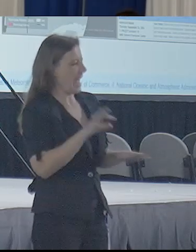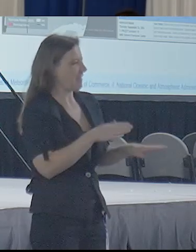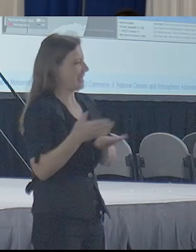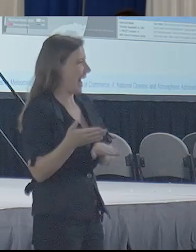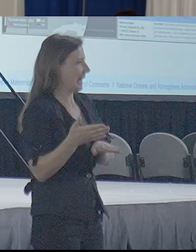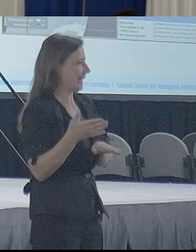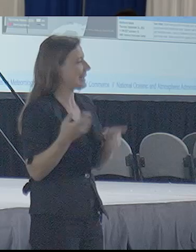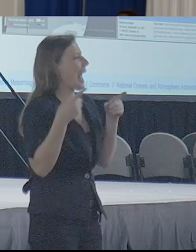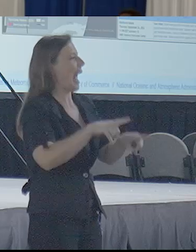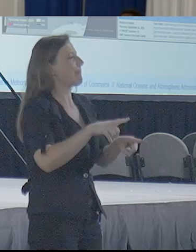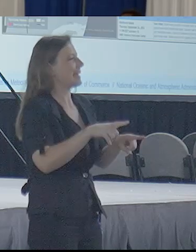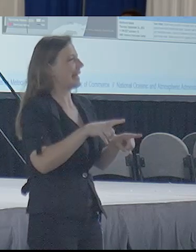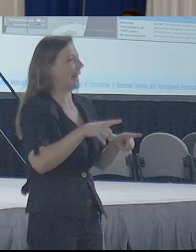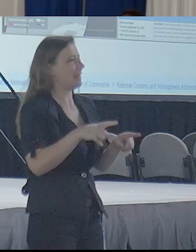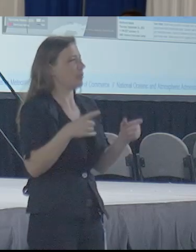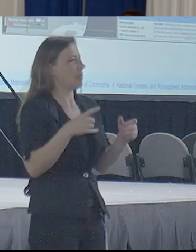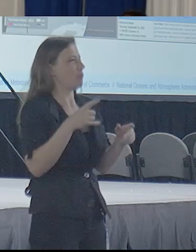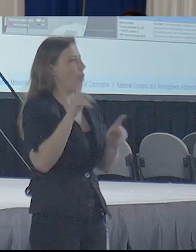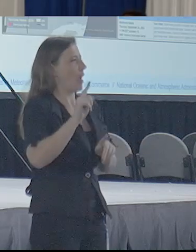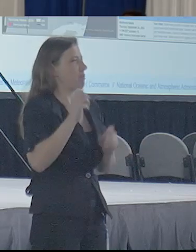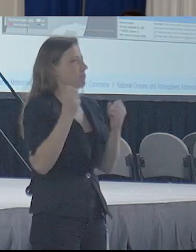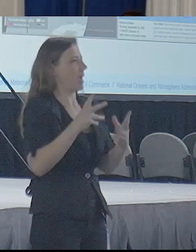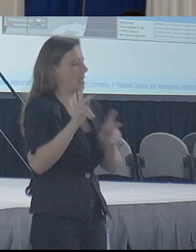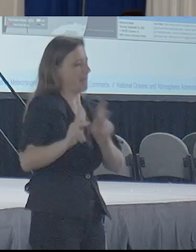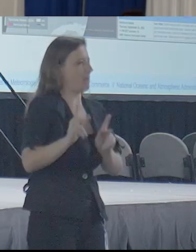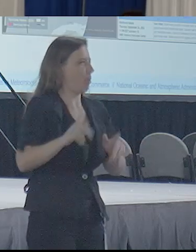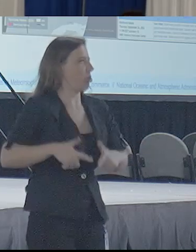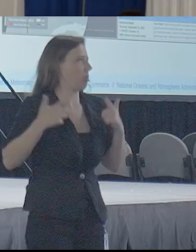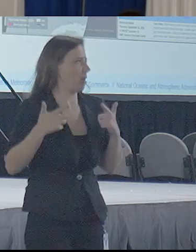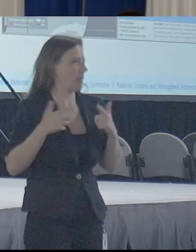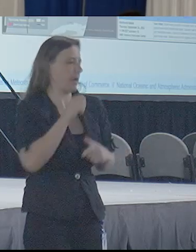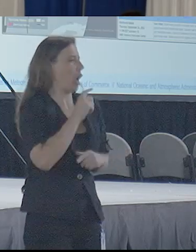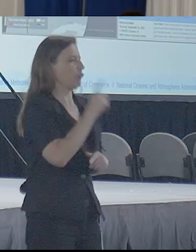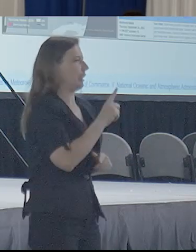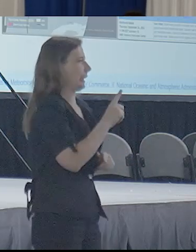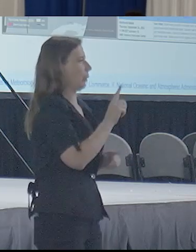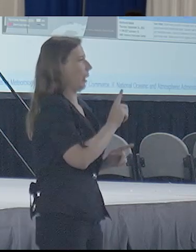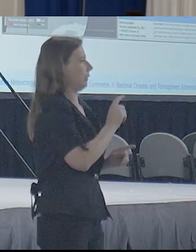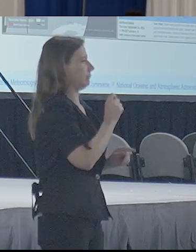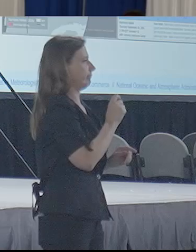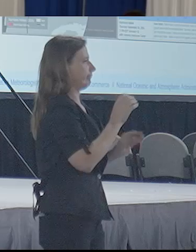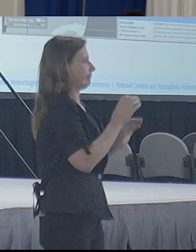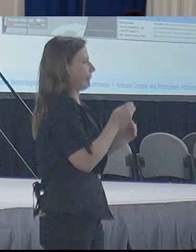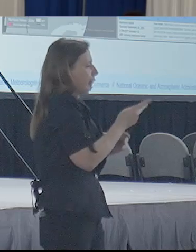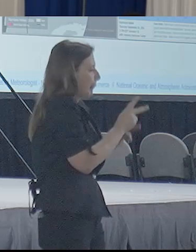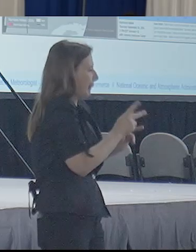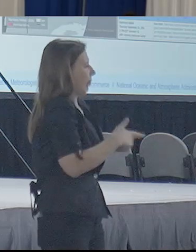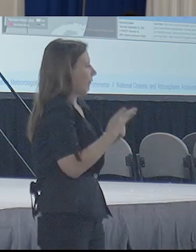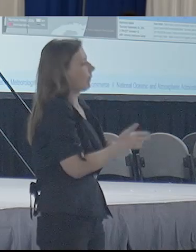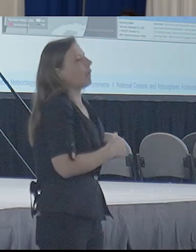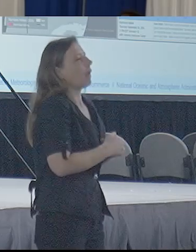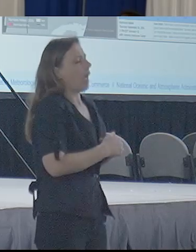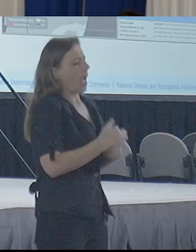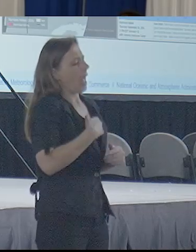the populated region that saw a significant surge, not in the more unpopulated regions. So I know your eyes will sometimes get drawn to